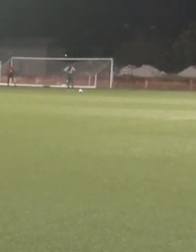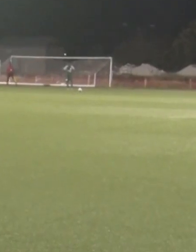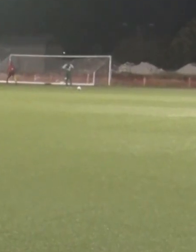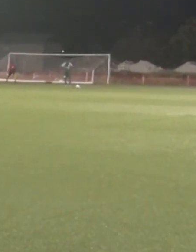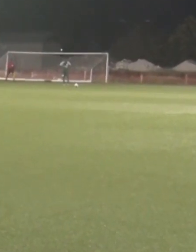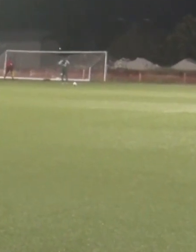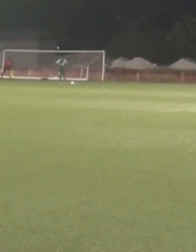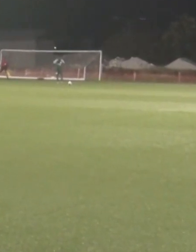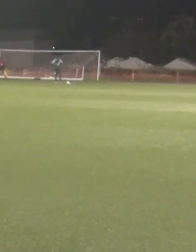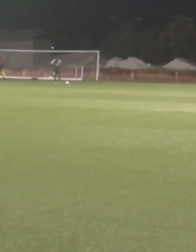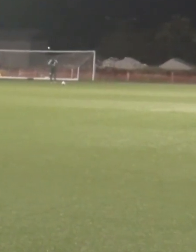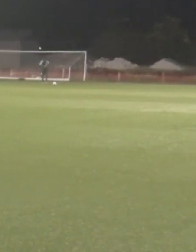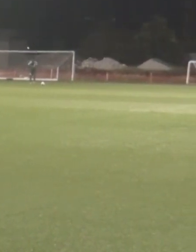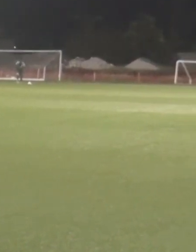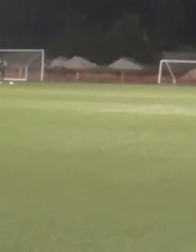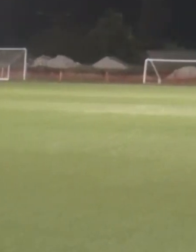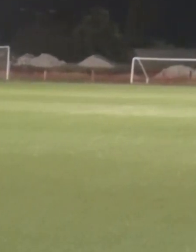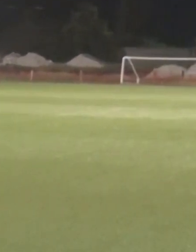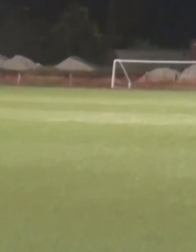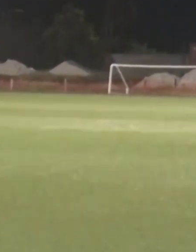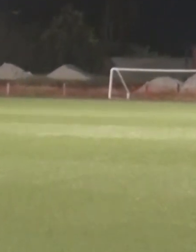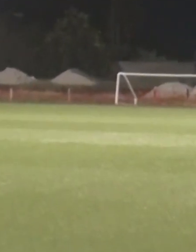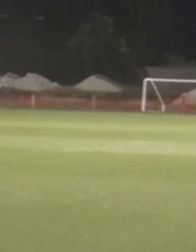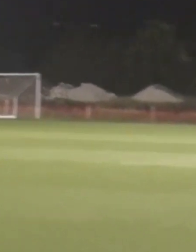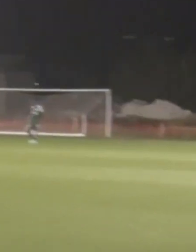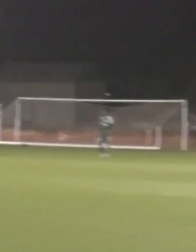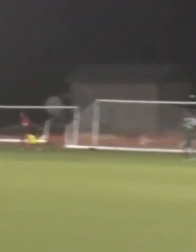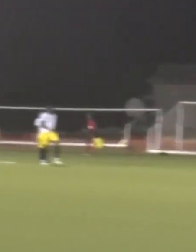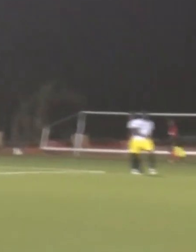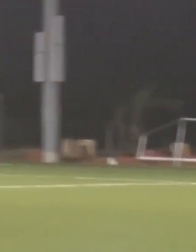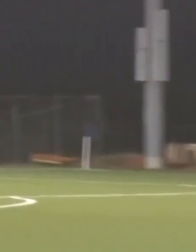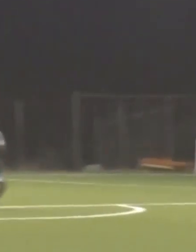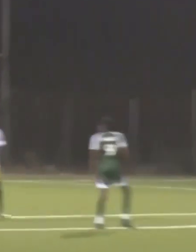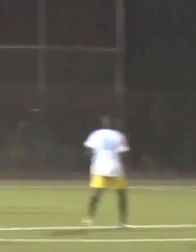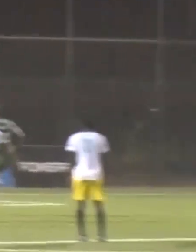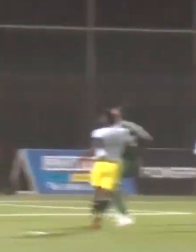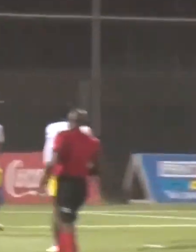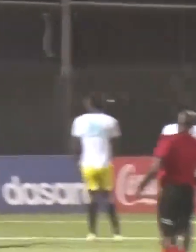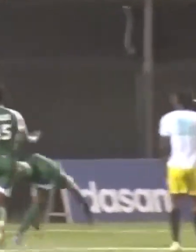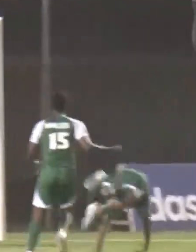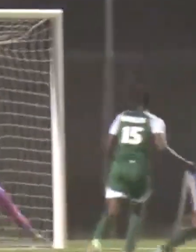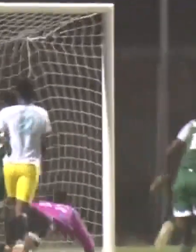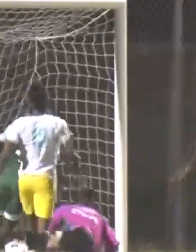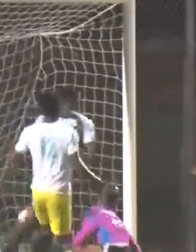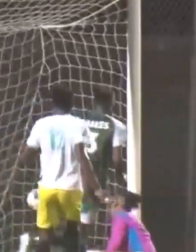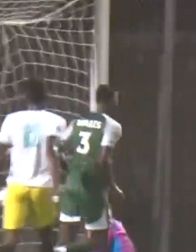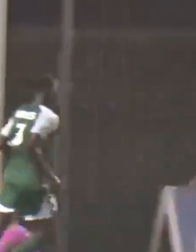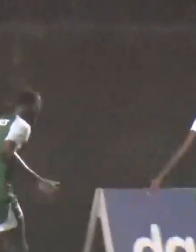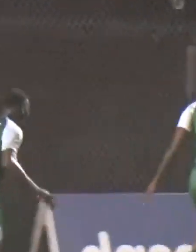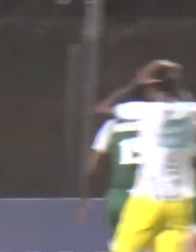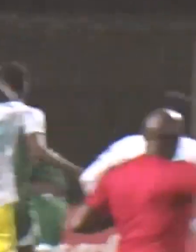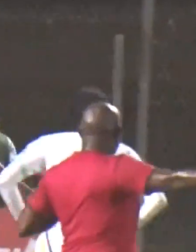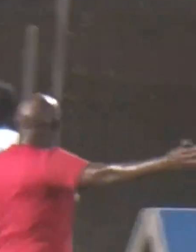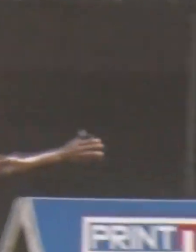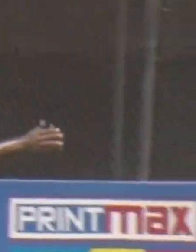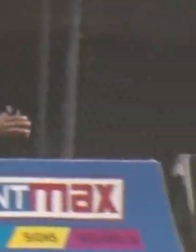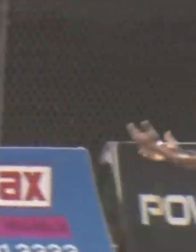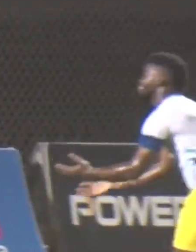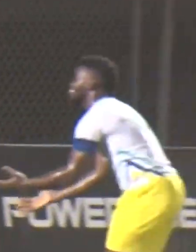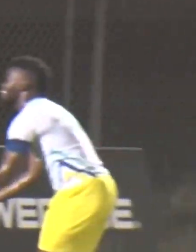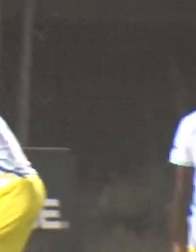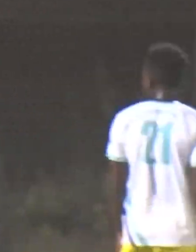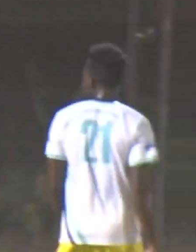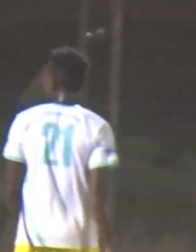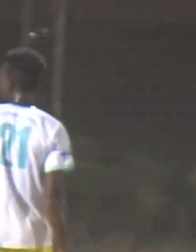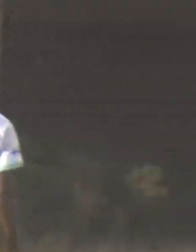Routine matchup for Weymouth Wales in green versus the Barbados Soccer Academy. Free kick, 19th minute. Shaquille Boyce heads it home. The